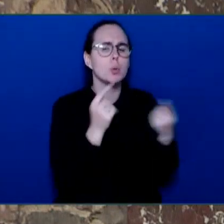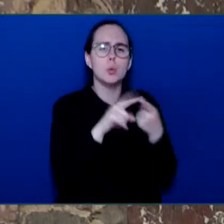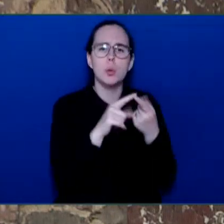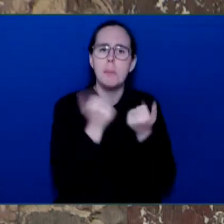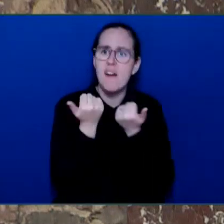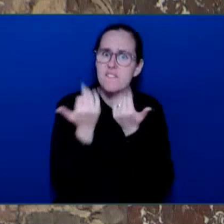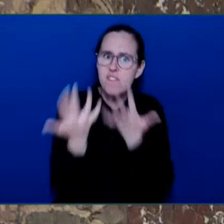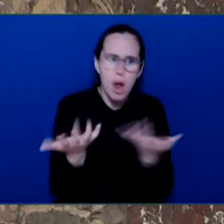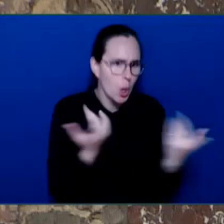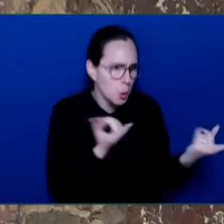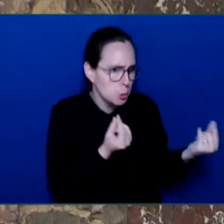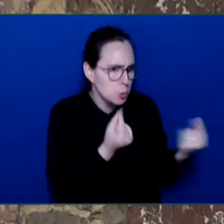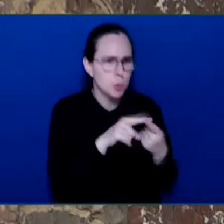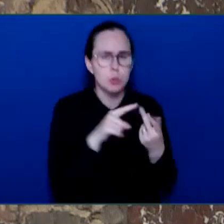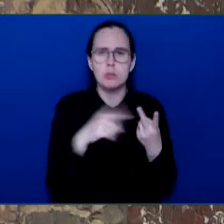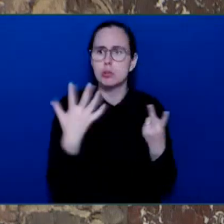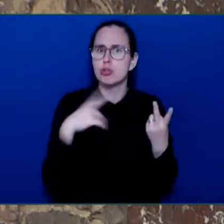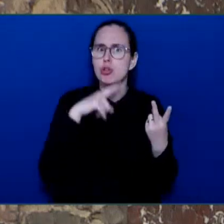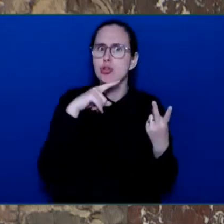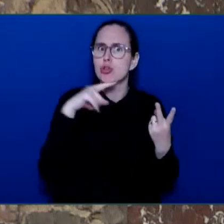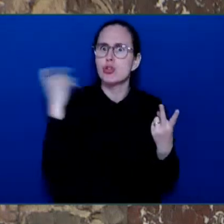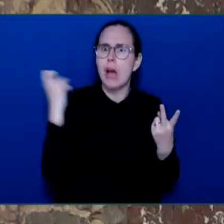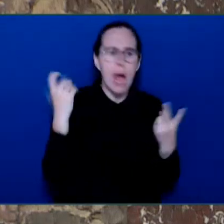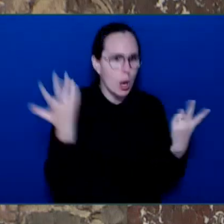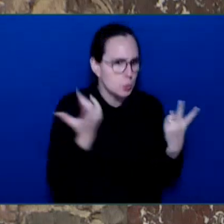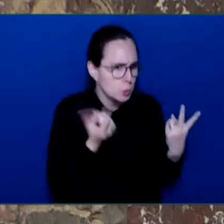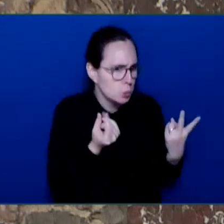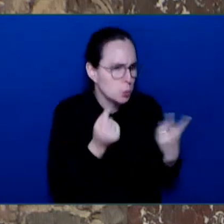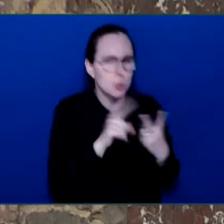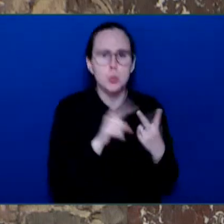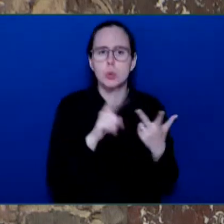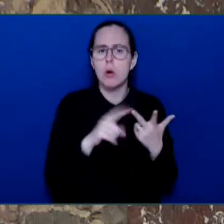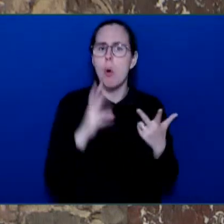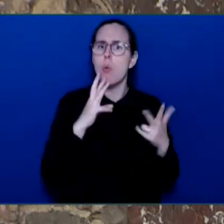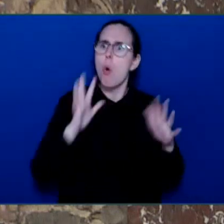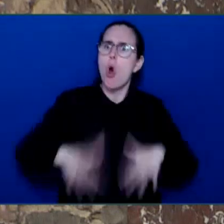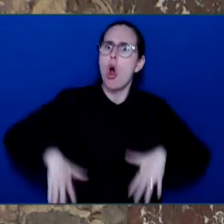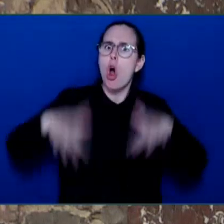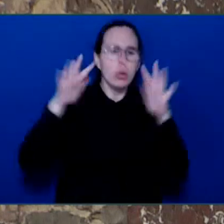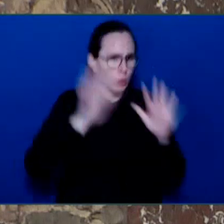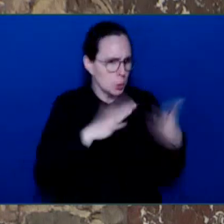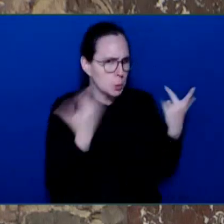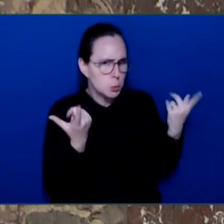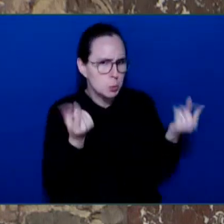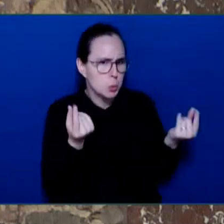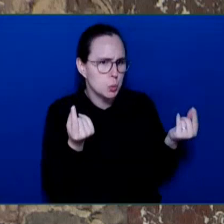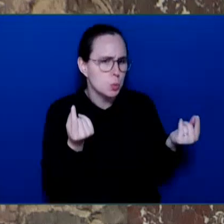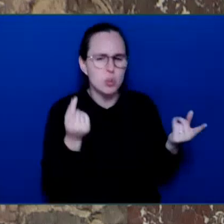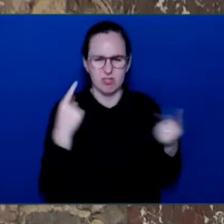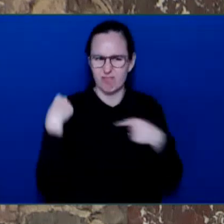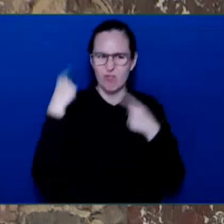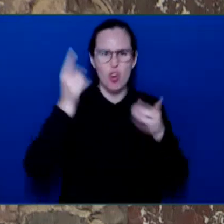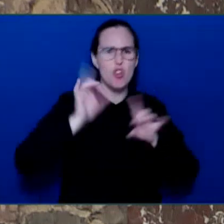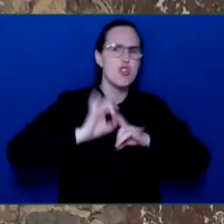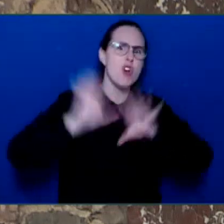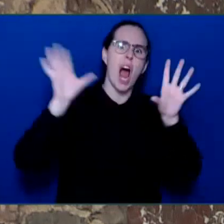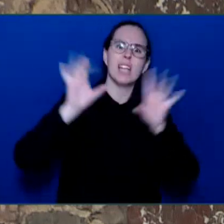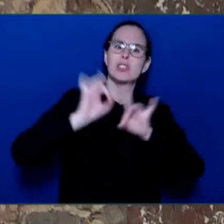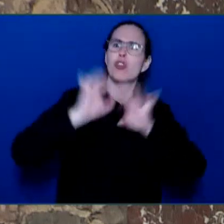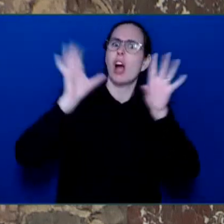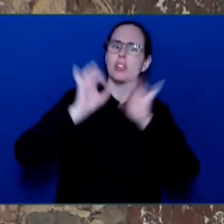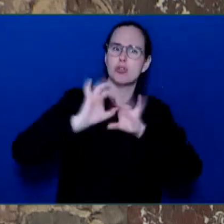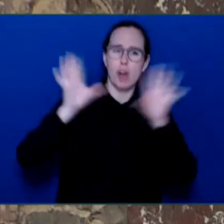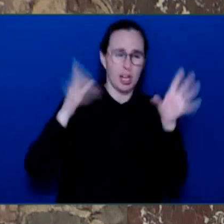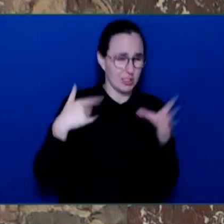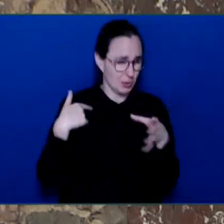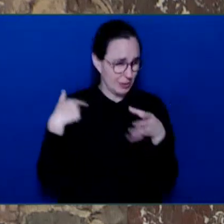of dollars to taxpayers here in this province, right across Canada and around the world. Why you would abandon our climate leadership